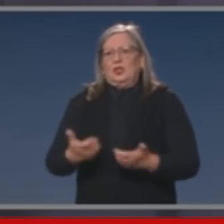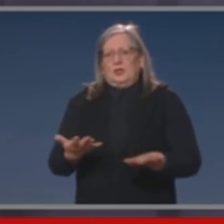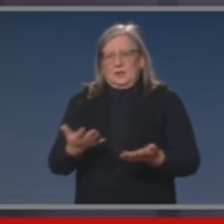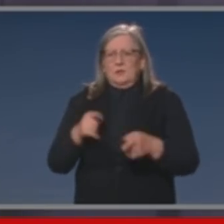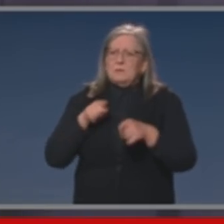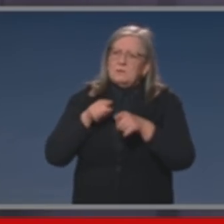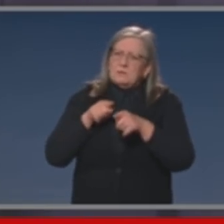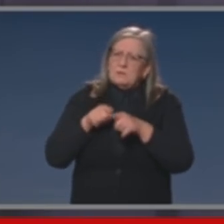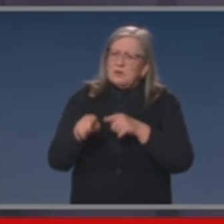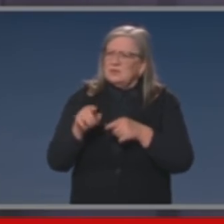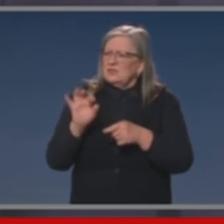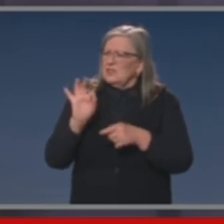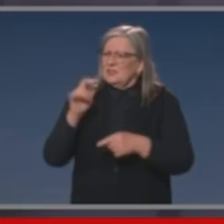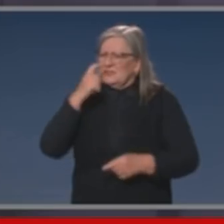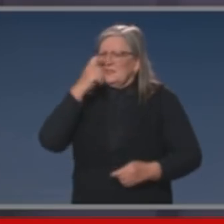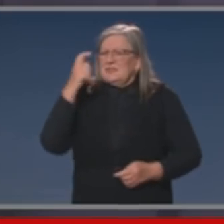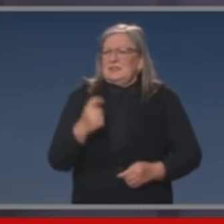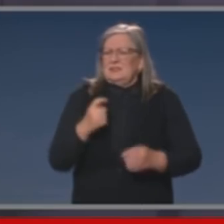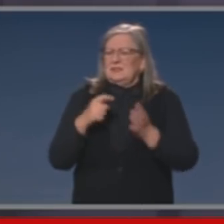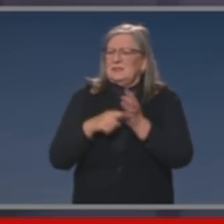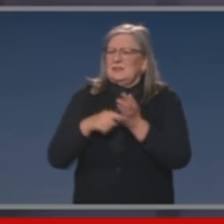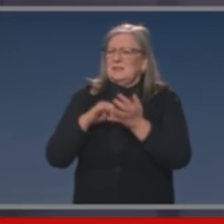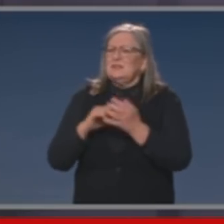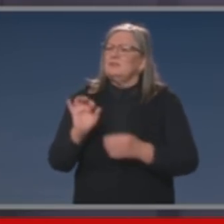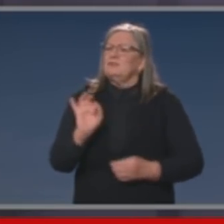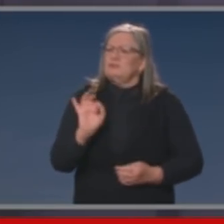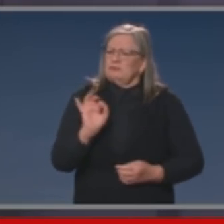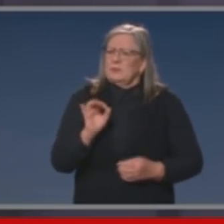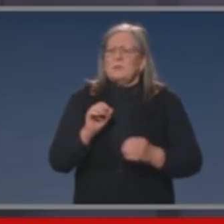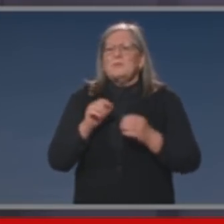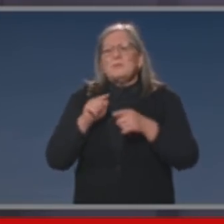this rare syndrome, and most of those have been discharged from hospital already.